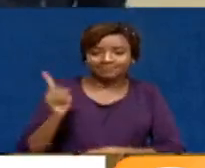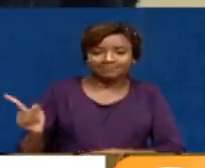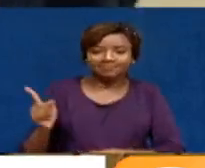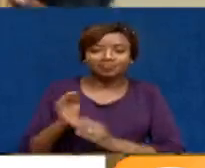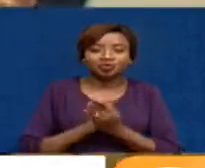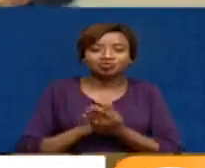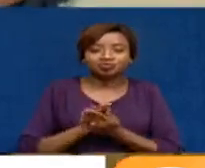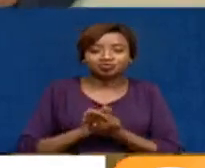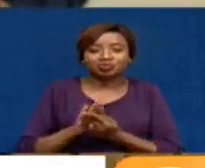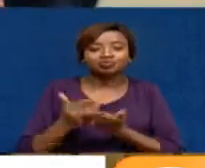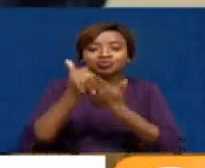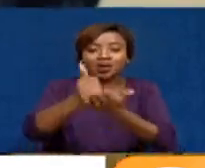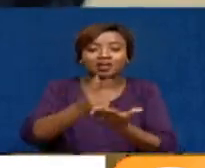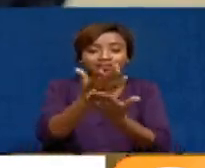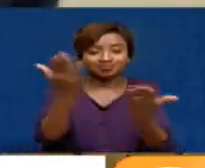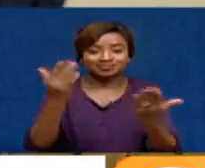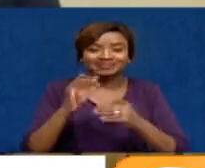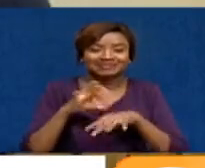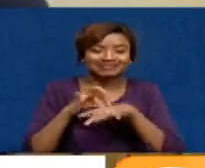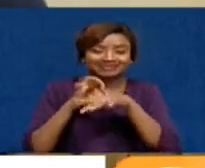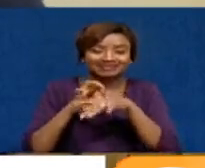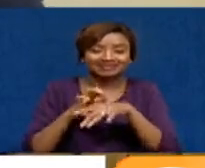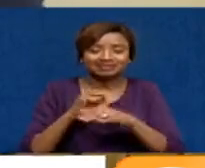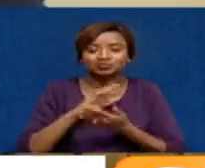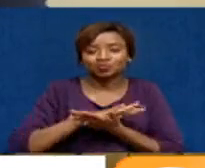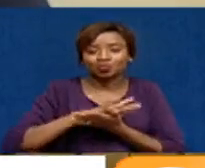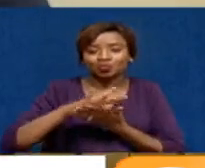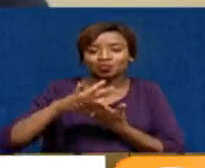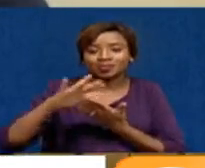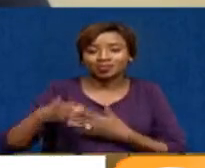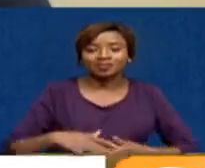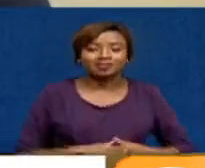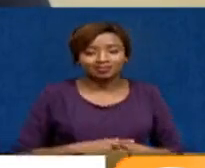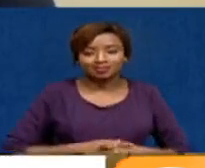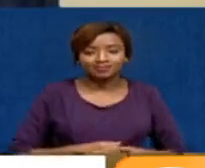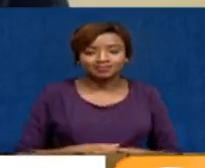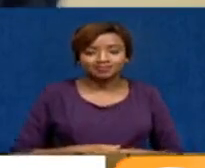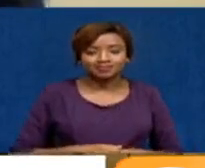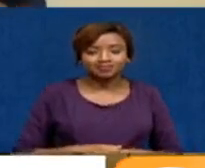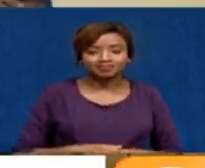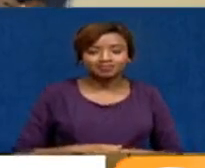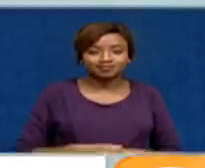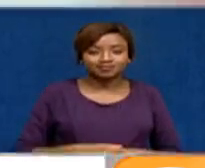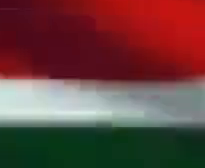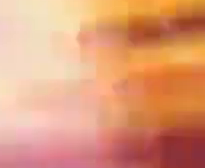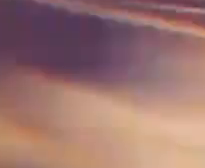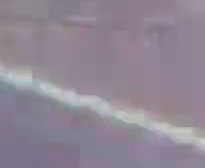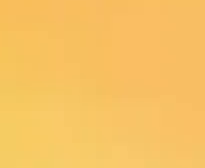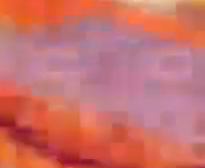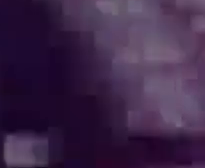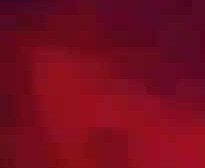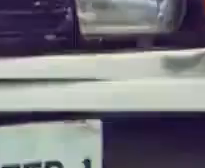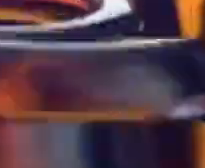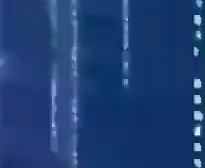goat milk to help Kenyans maintain their skin. Edward Chwea, Made in Kenya, Citizen TV.